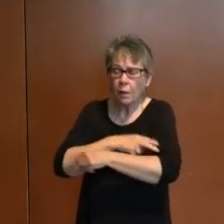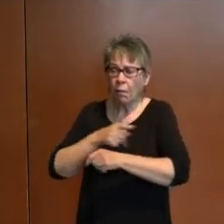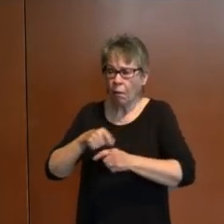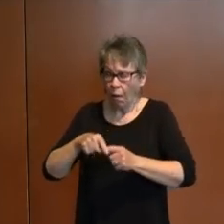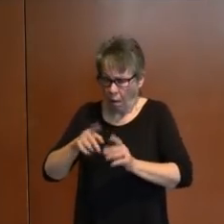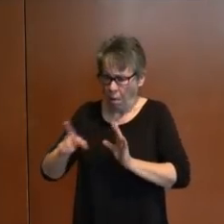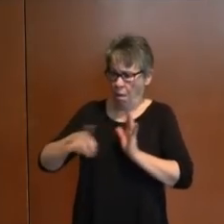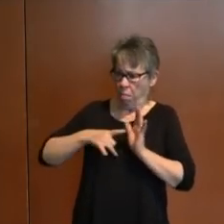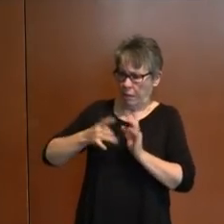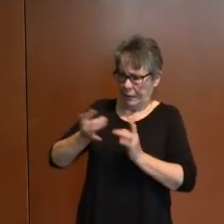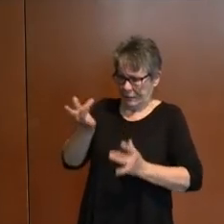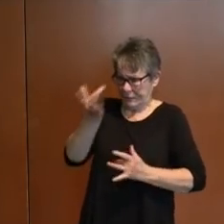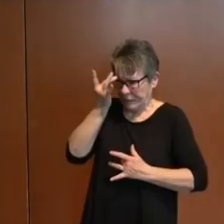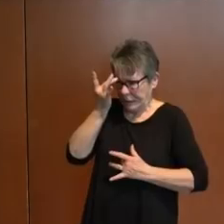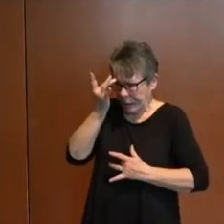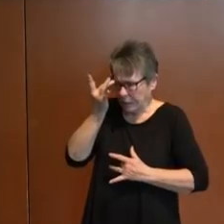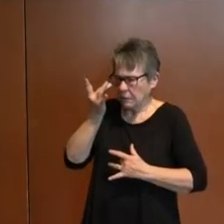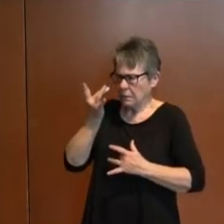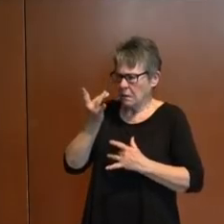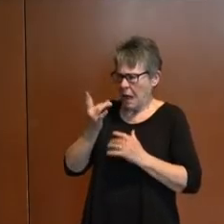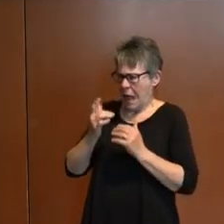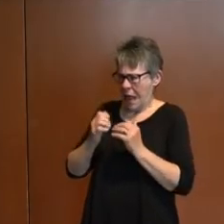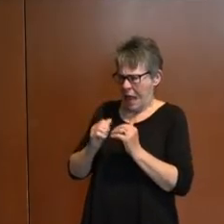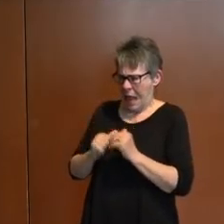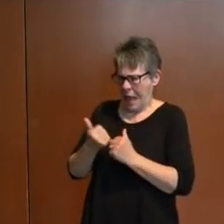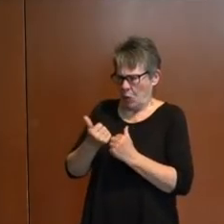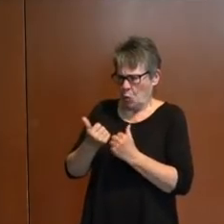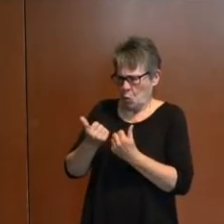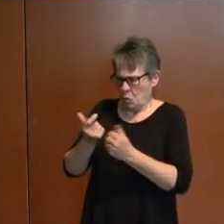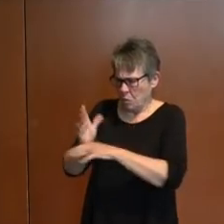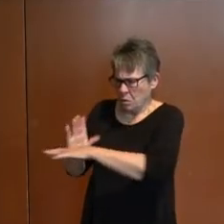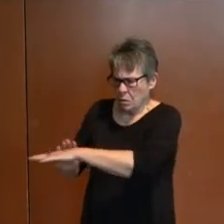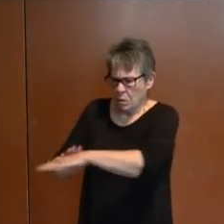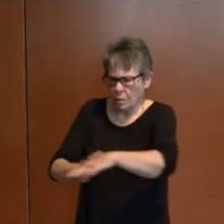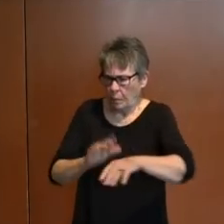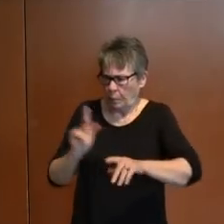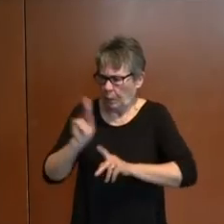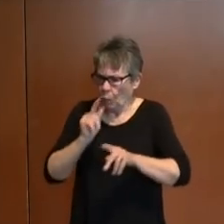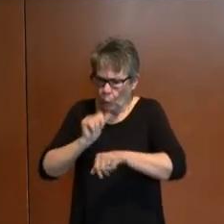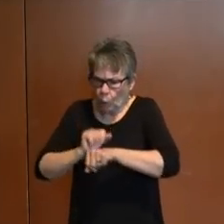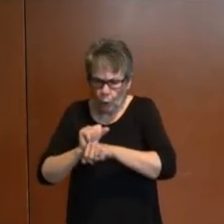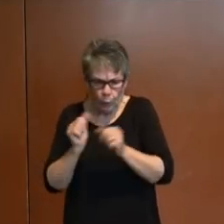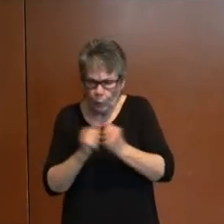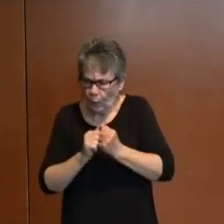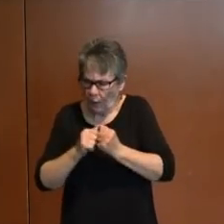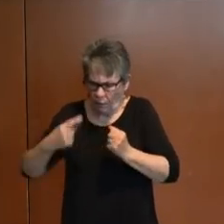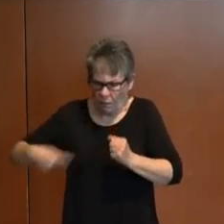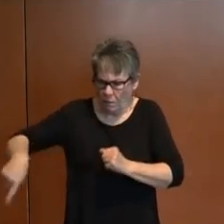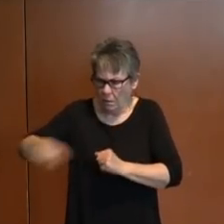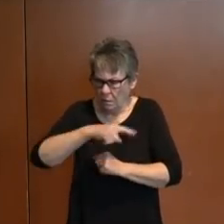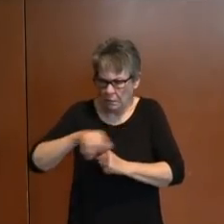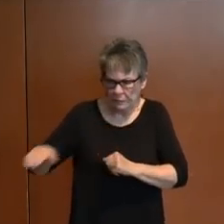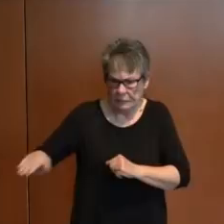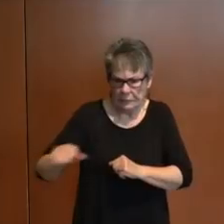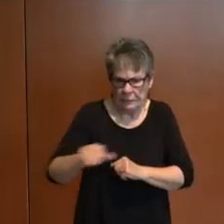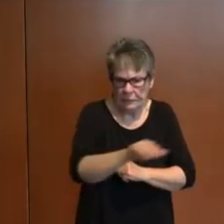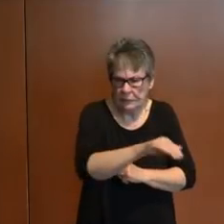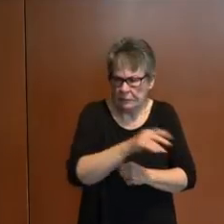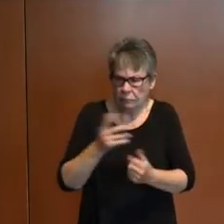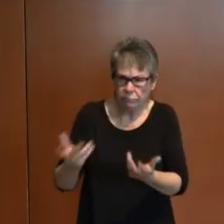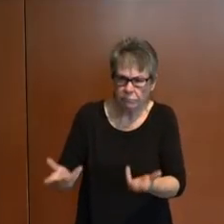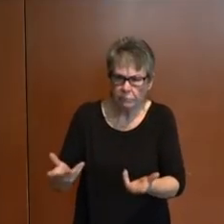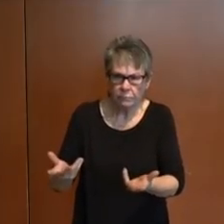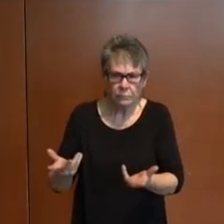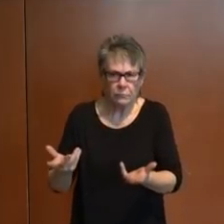hearing that it's not level across types of different job and workplace environments. Is there a standard for telling people you're working with